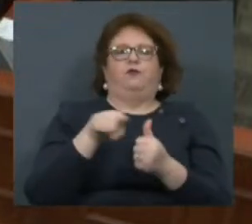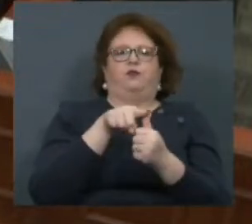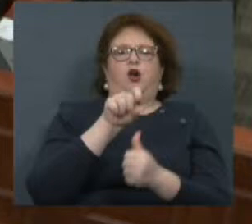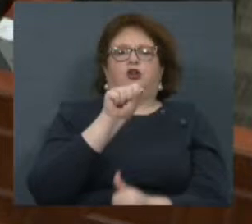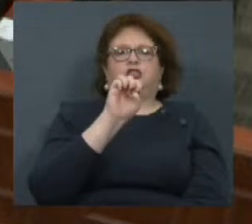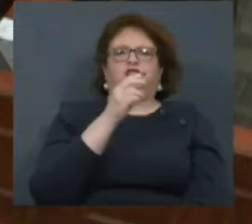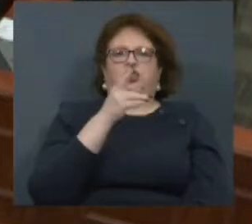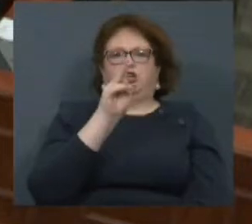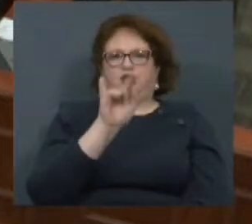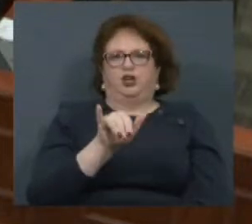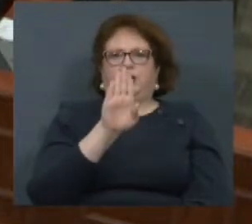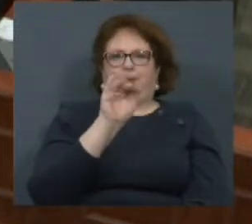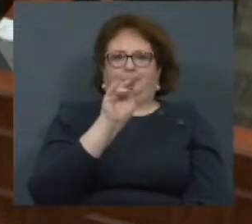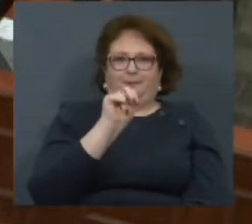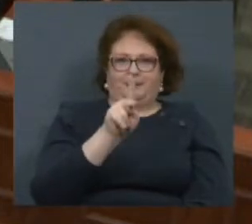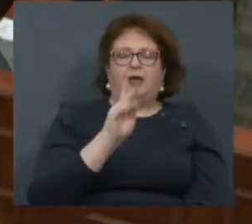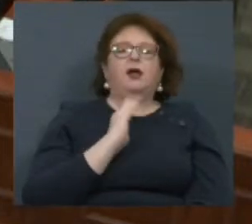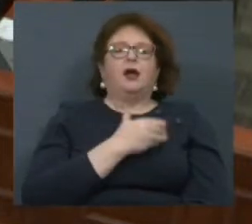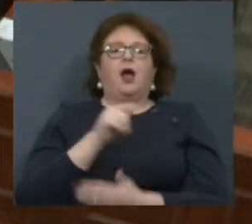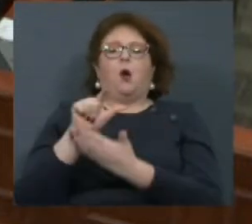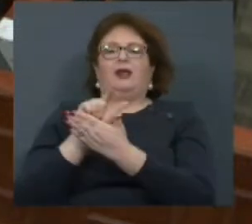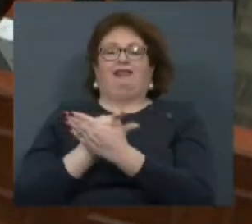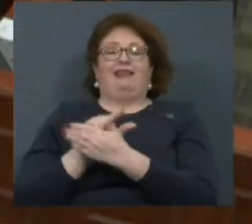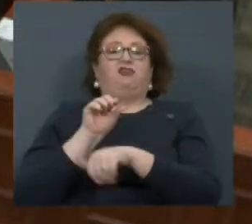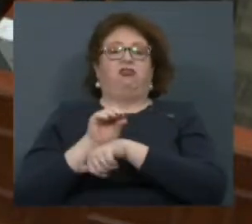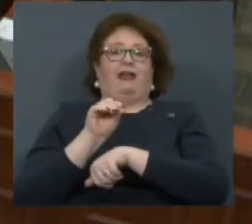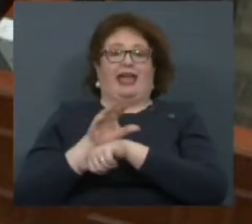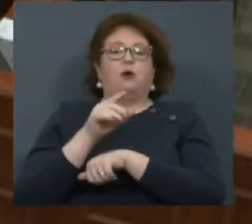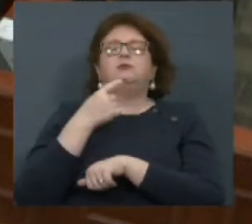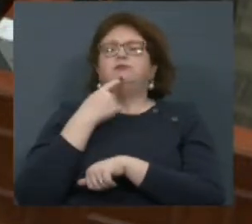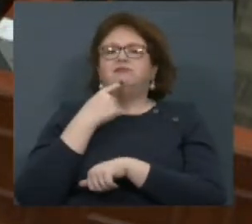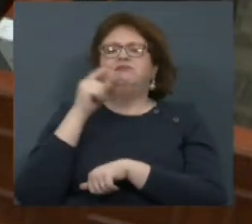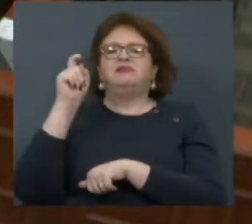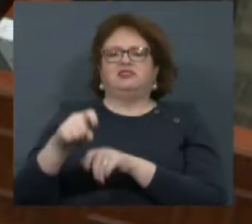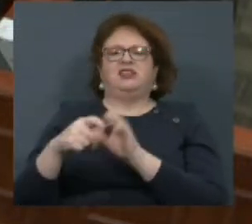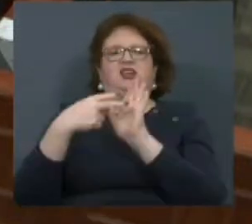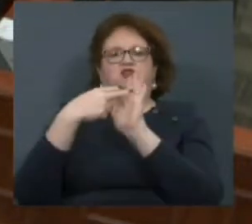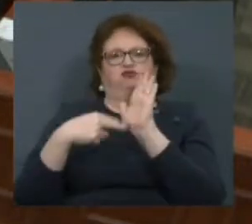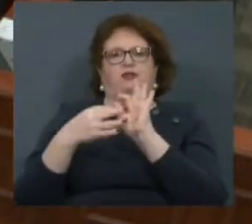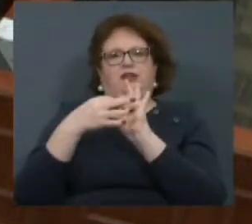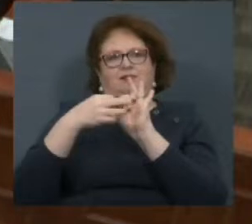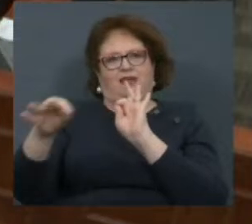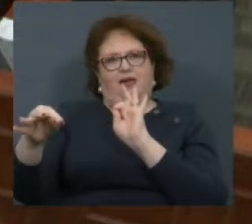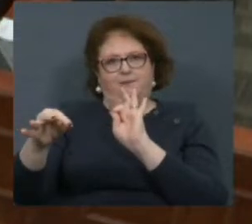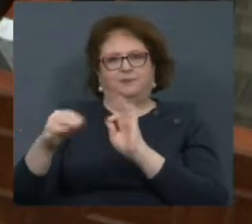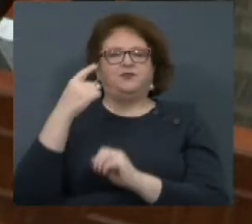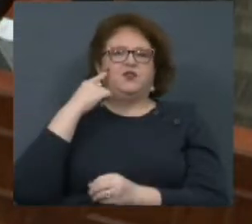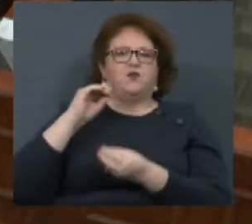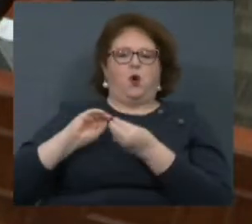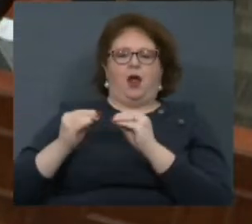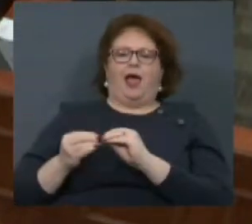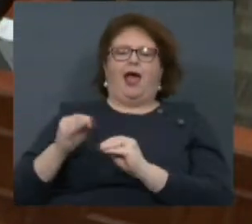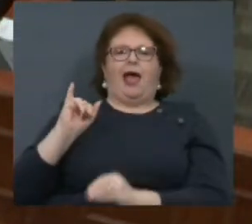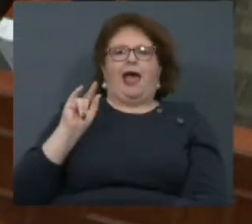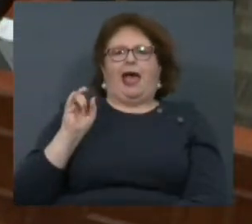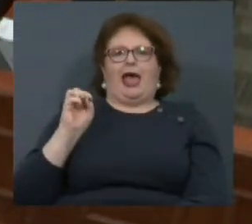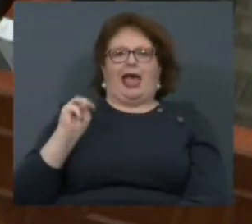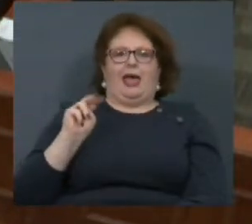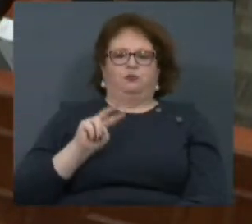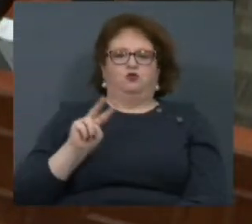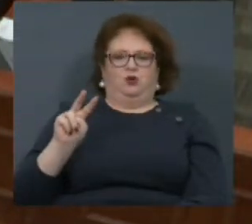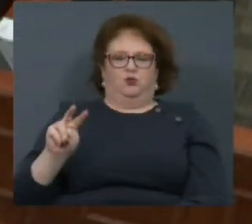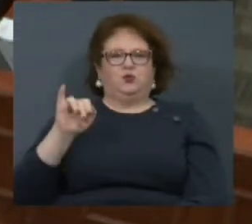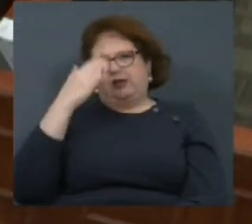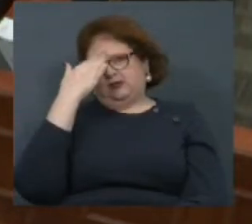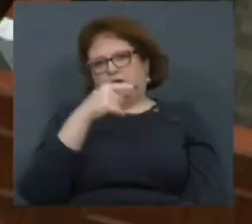legal counsel, and so that's the reason why she read that. That's something I believe is later on down. Item 22. That's item 22 is the reason why